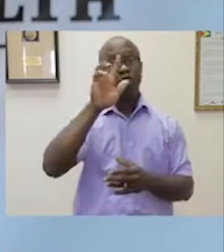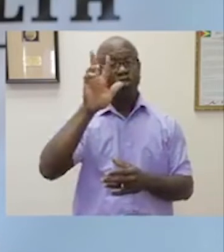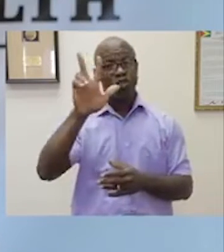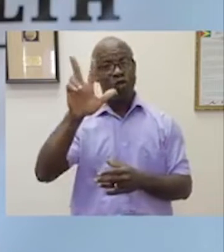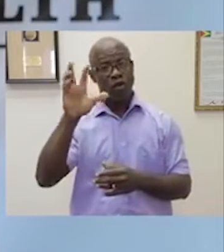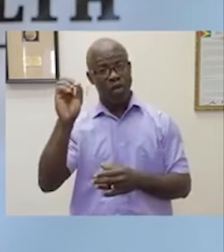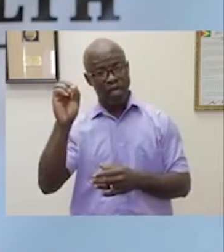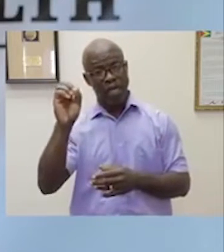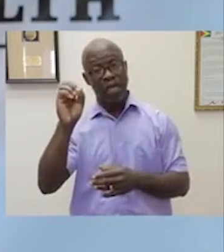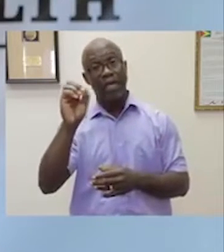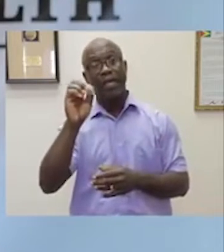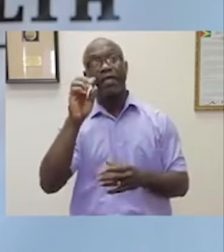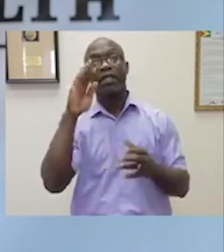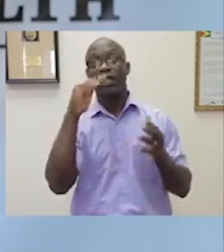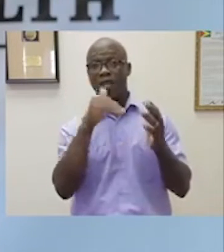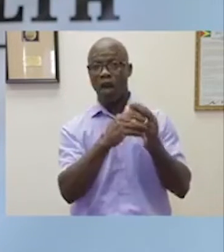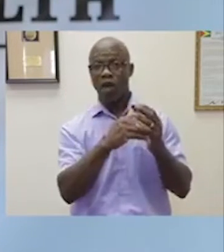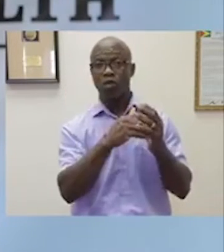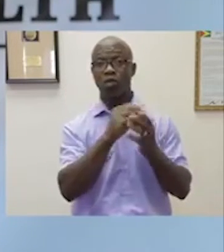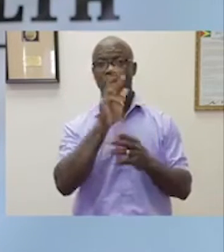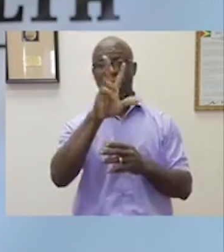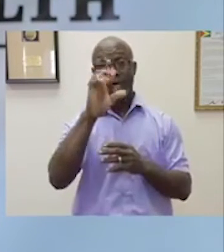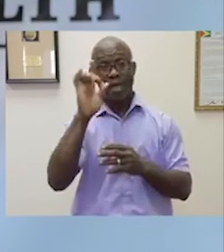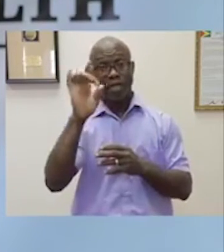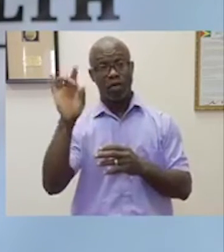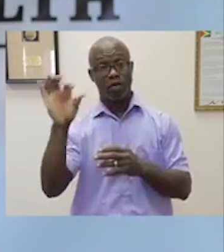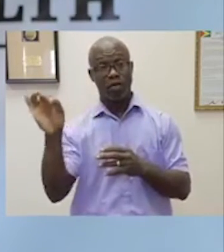30,830 new cases and